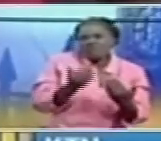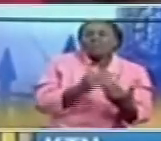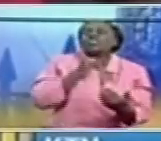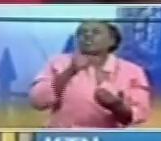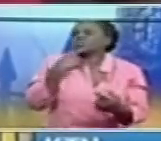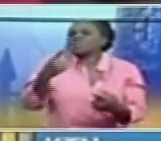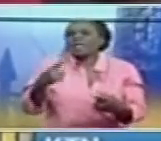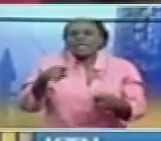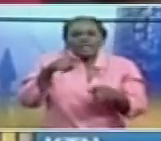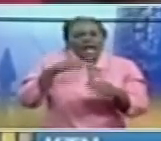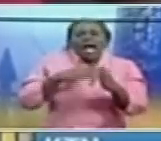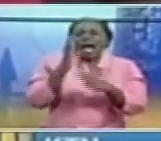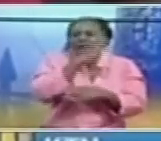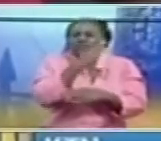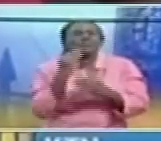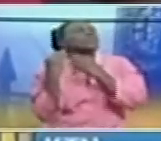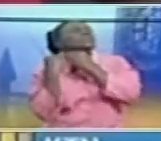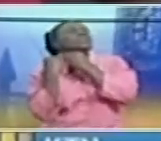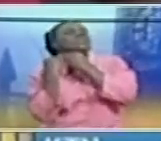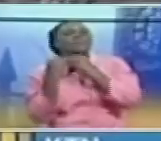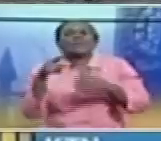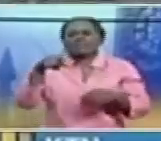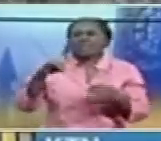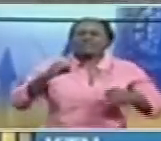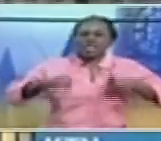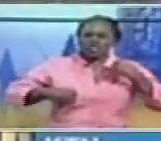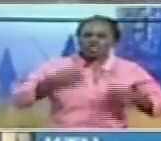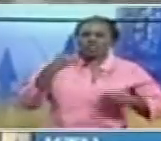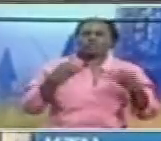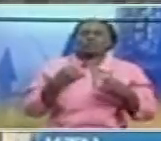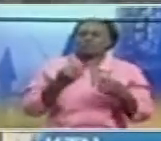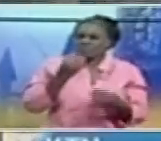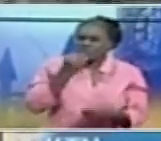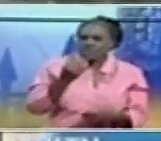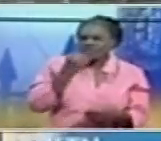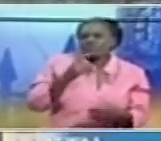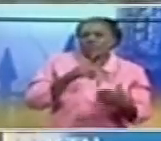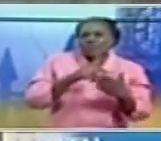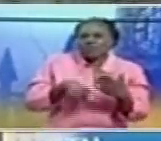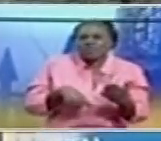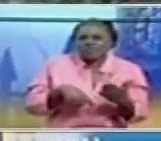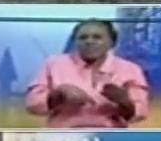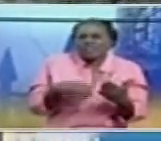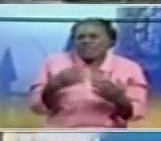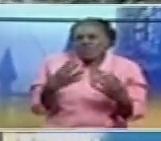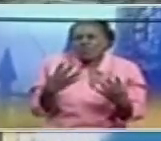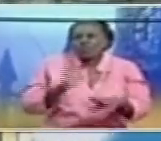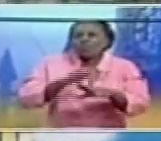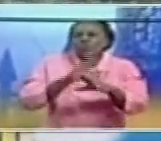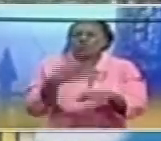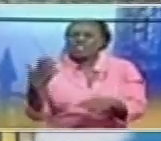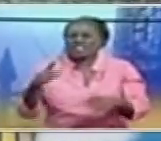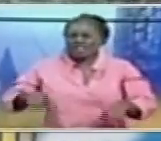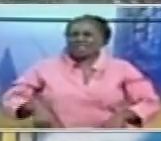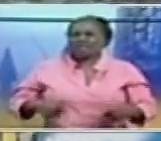to mention the afternoon naps. Elvis enjoys what in his world could be termed the finer things in life. In